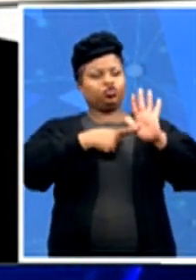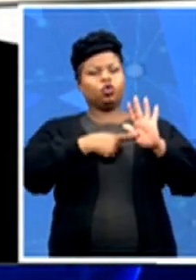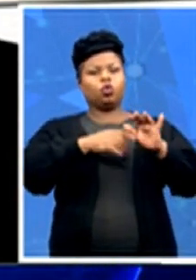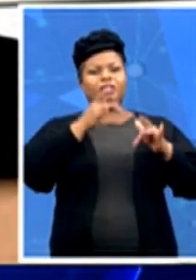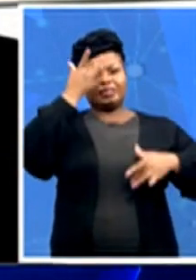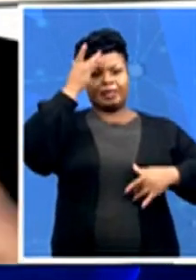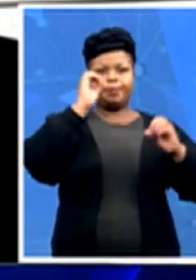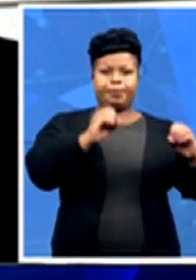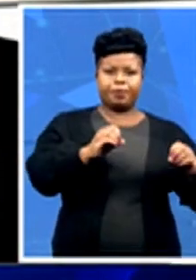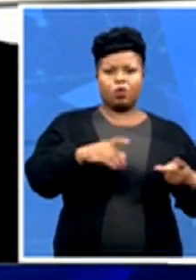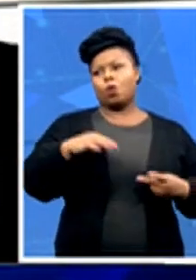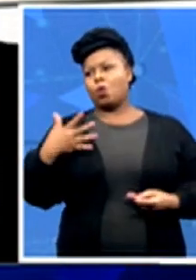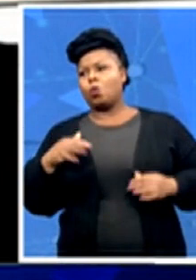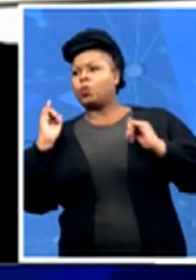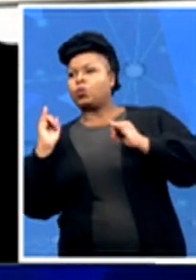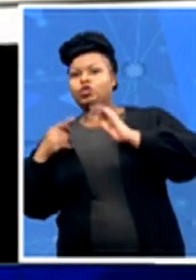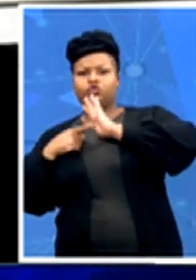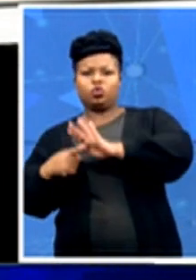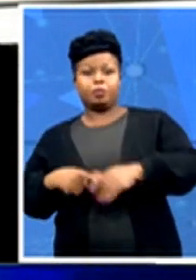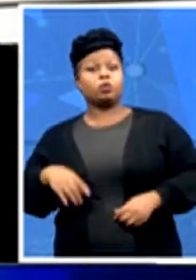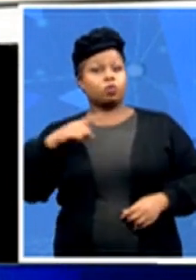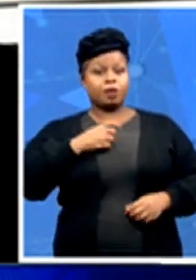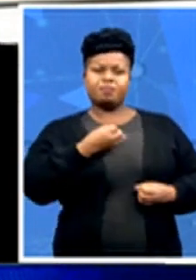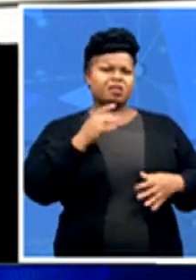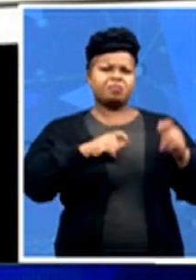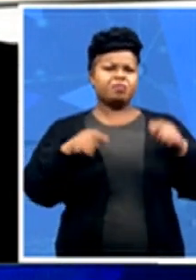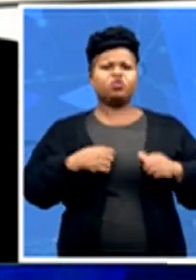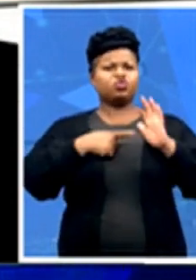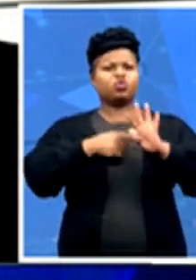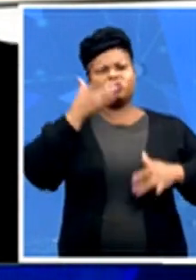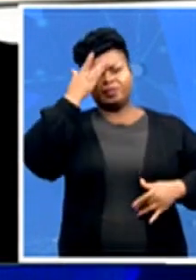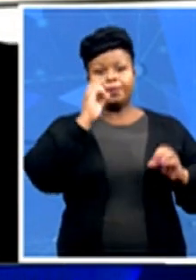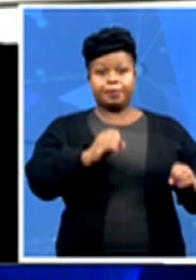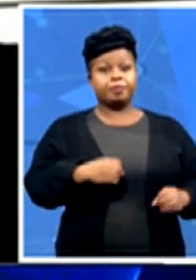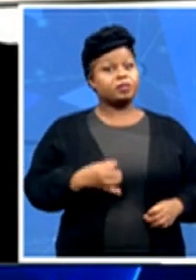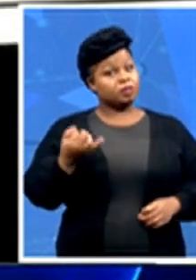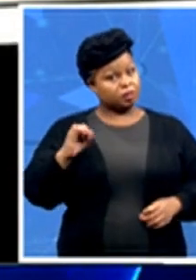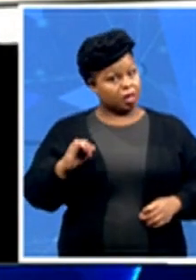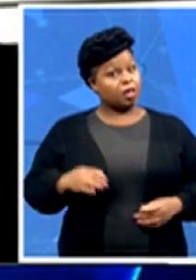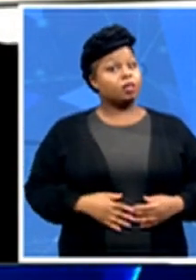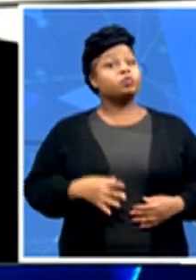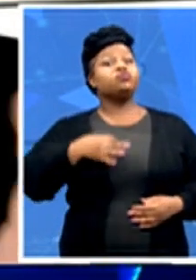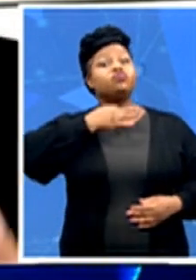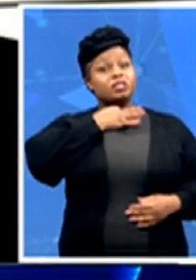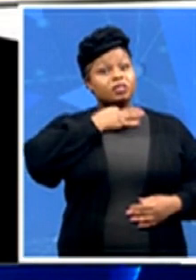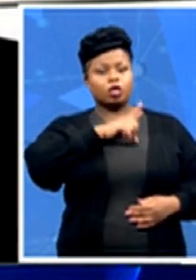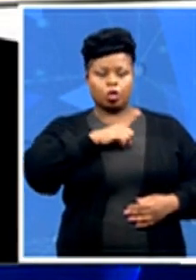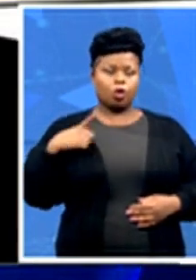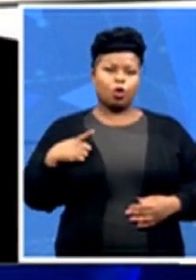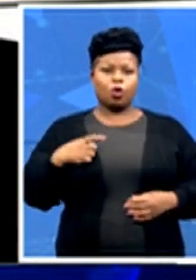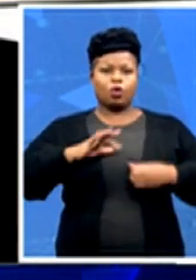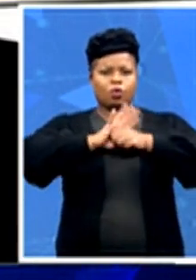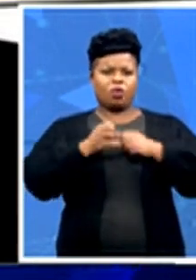asymptomatically infected people with very mild disease still are at risk of long COVID. One of the main features of